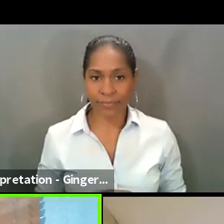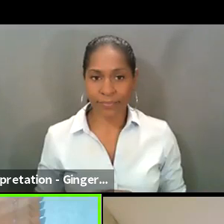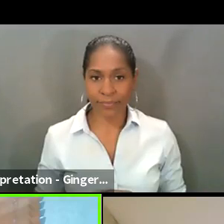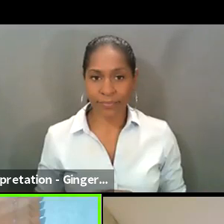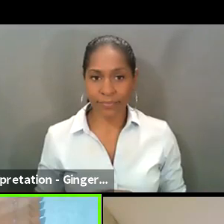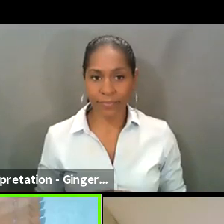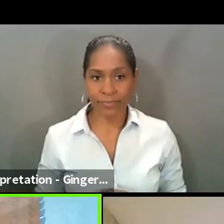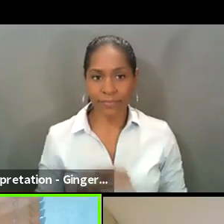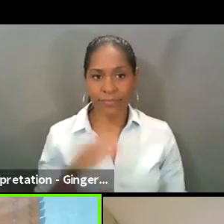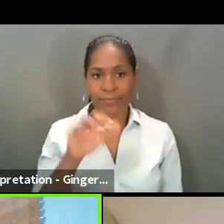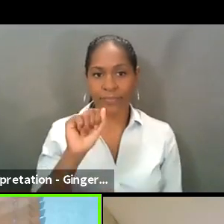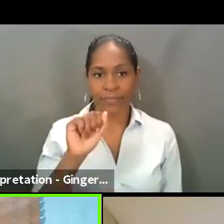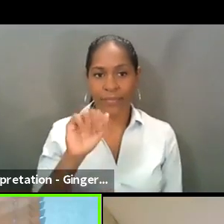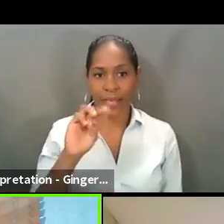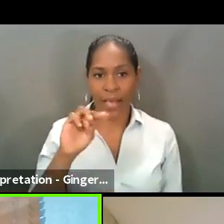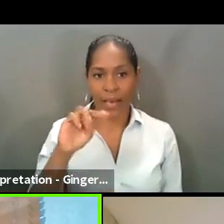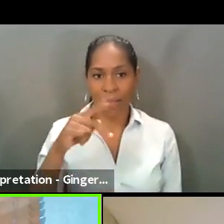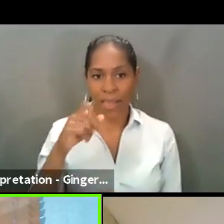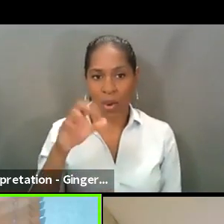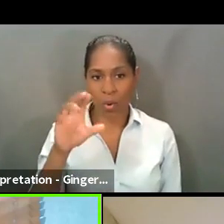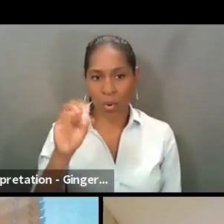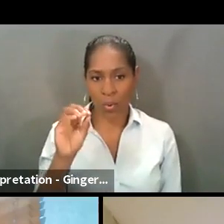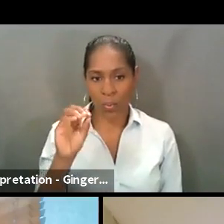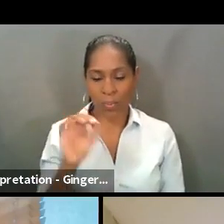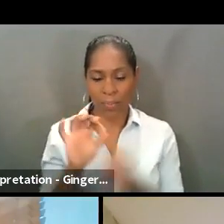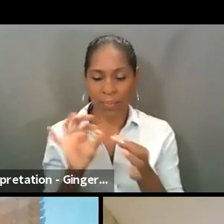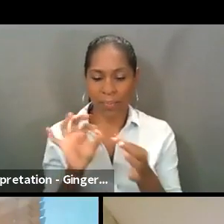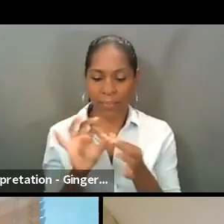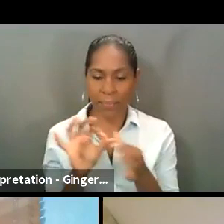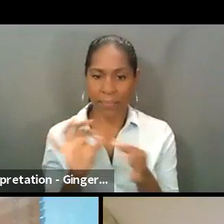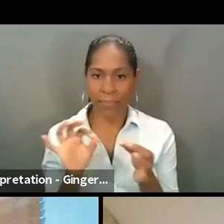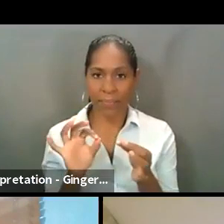Well, I will just say that from the